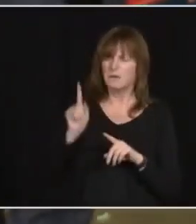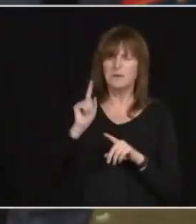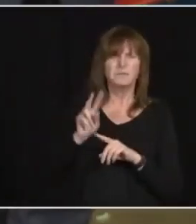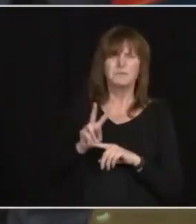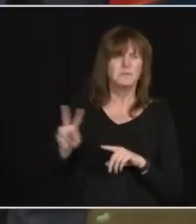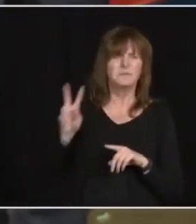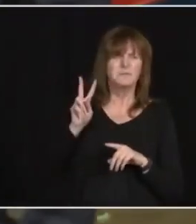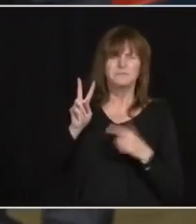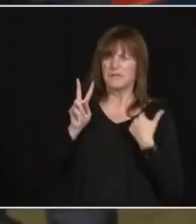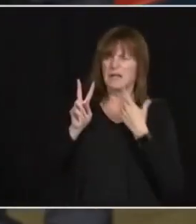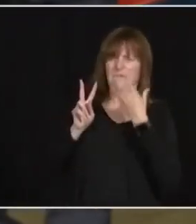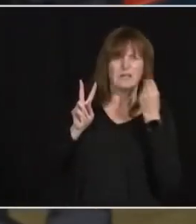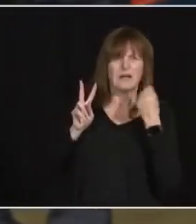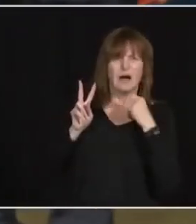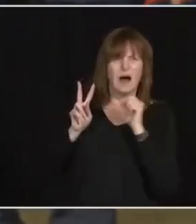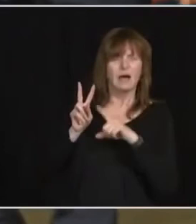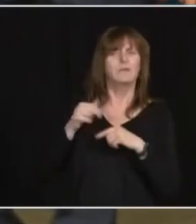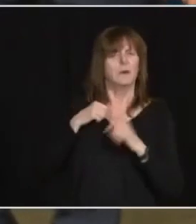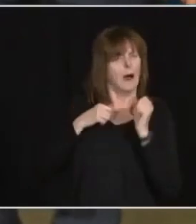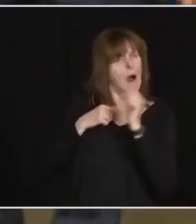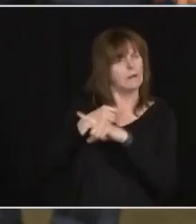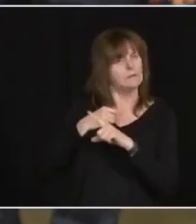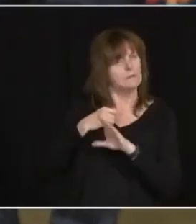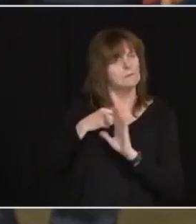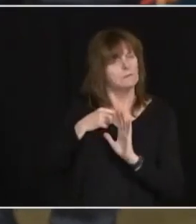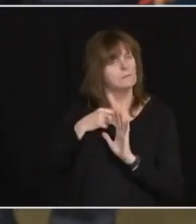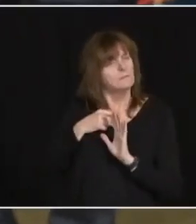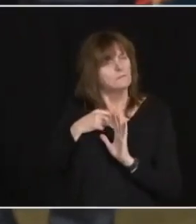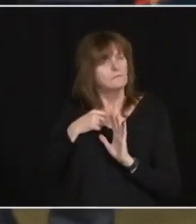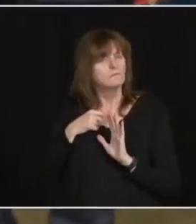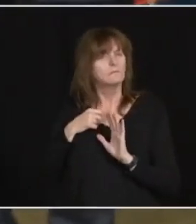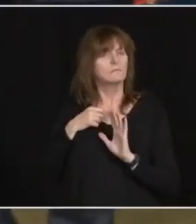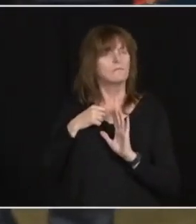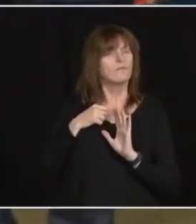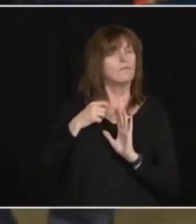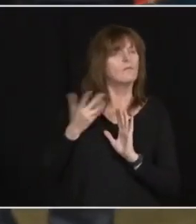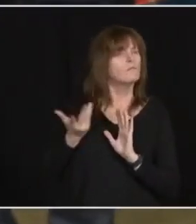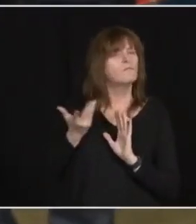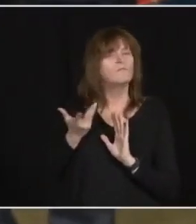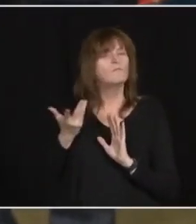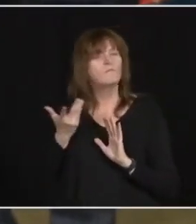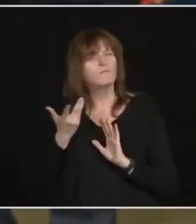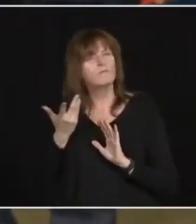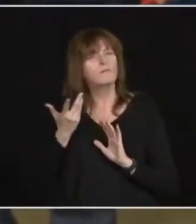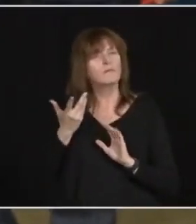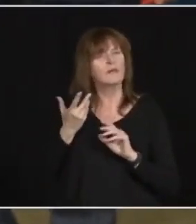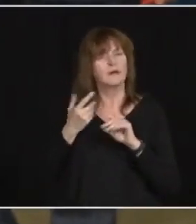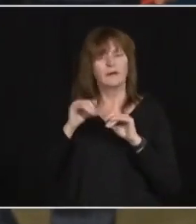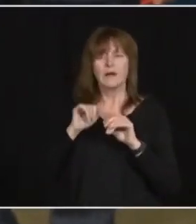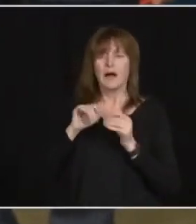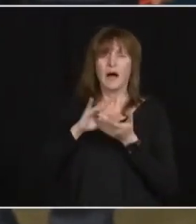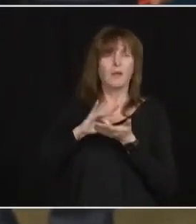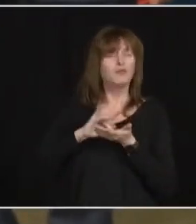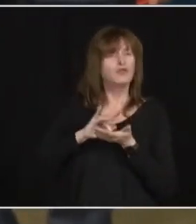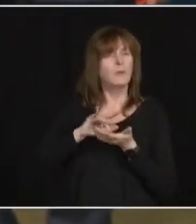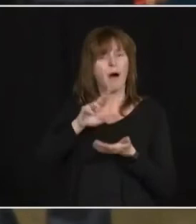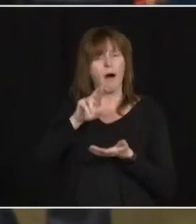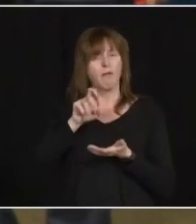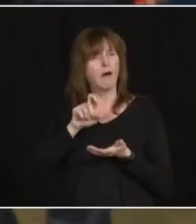remember, about the situation with pharmacies only dispensing drugs 30 days at a time.